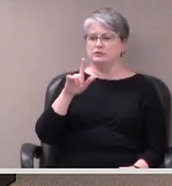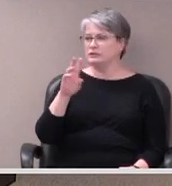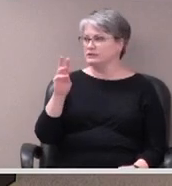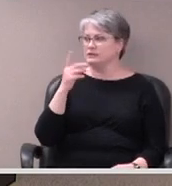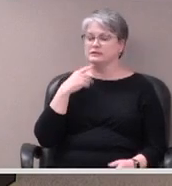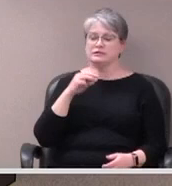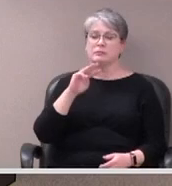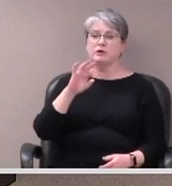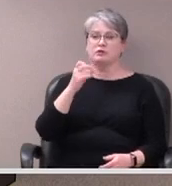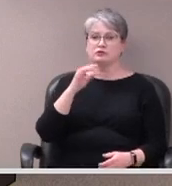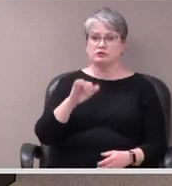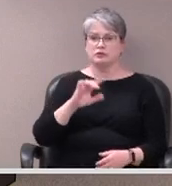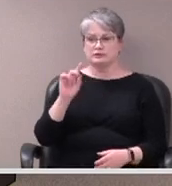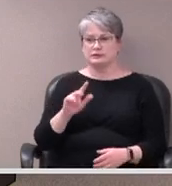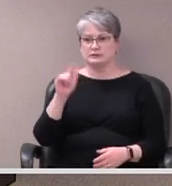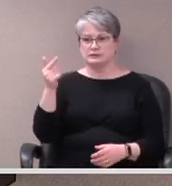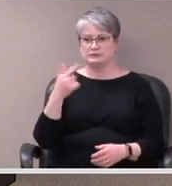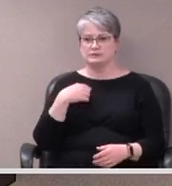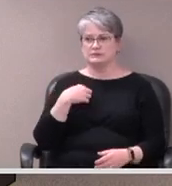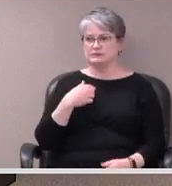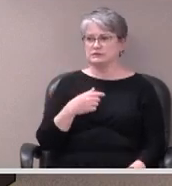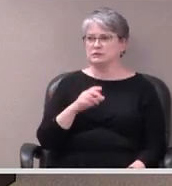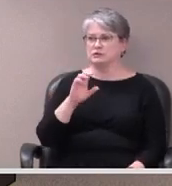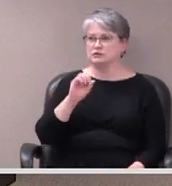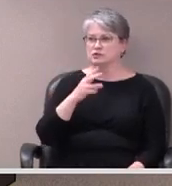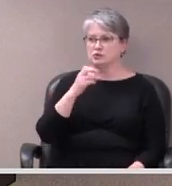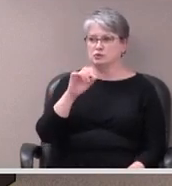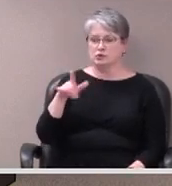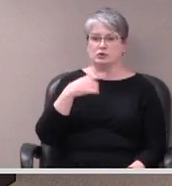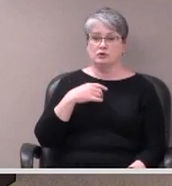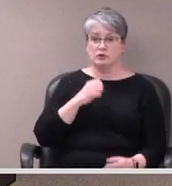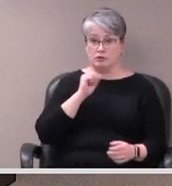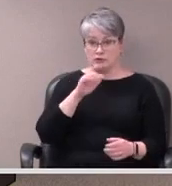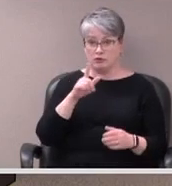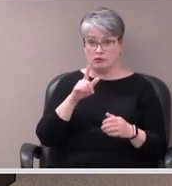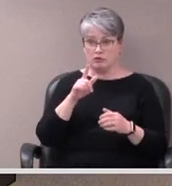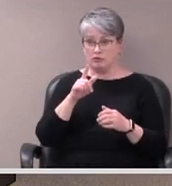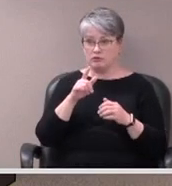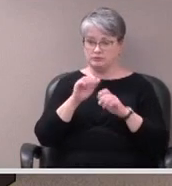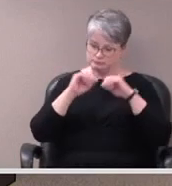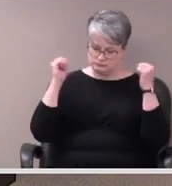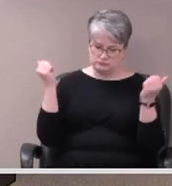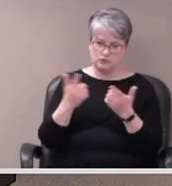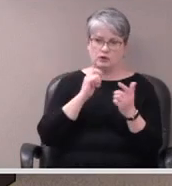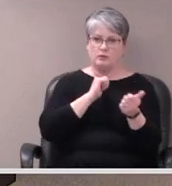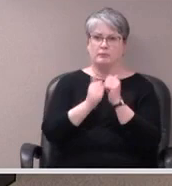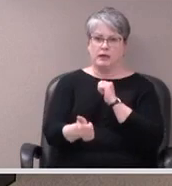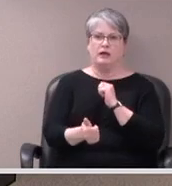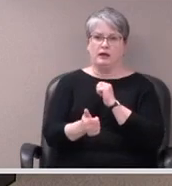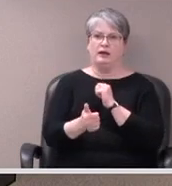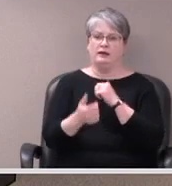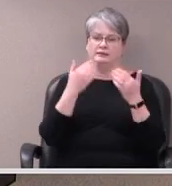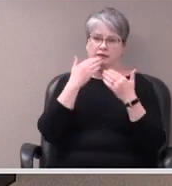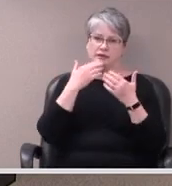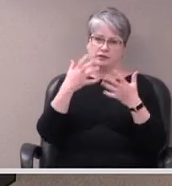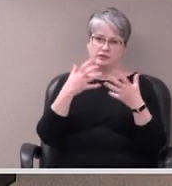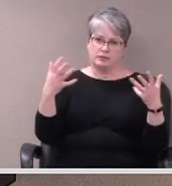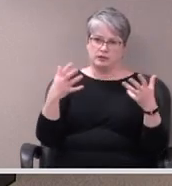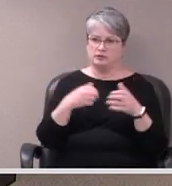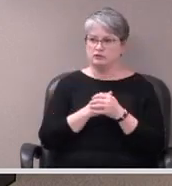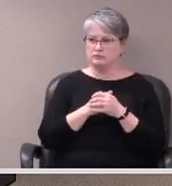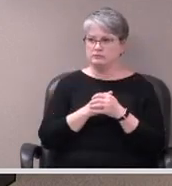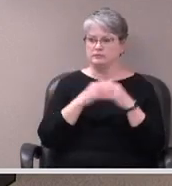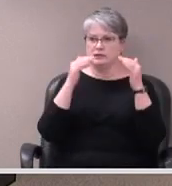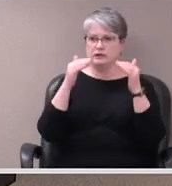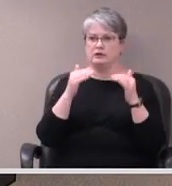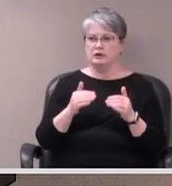Member Marshall, seconded by Board Member Shull. All those in favor? Passes unanimously. Thank you very much. I want to go